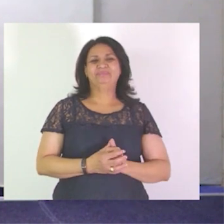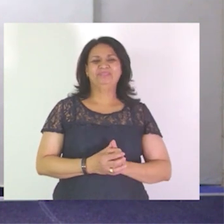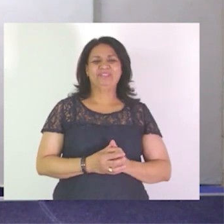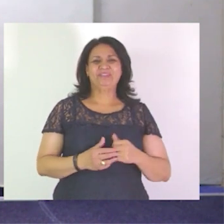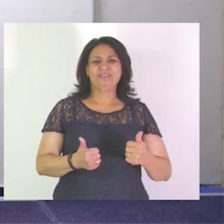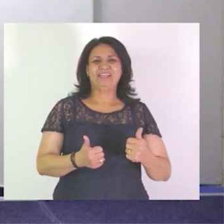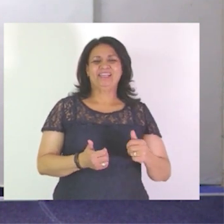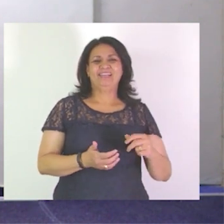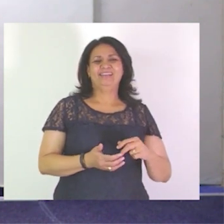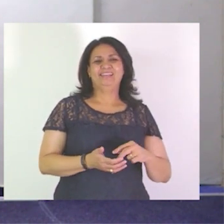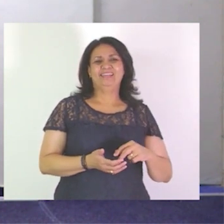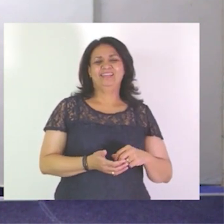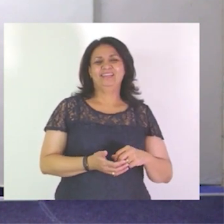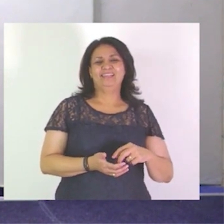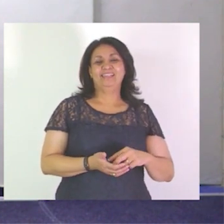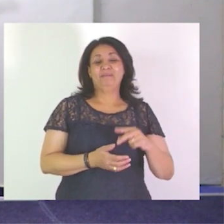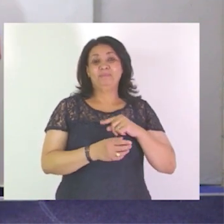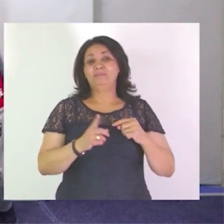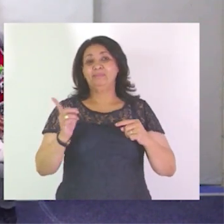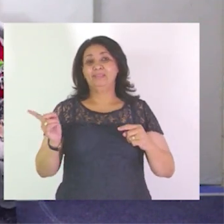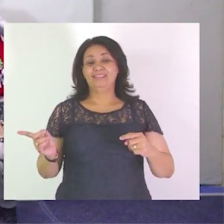Good. And I want you to move this way once.